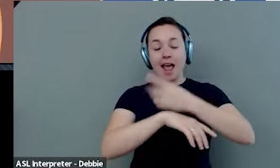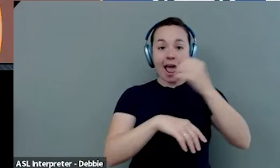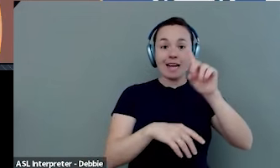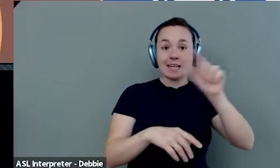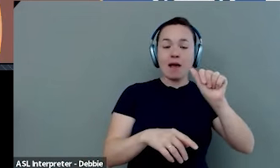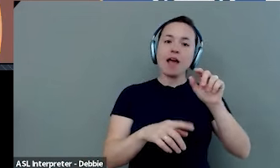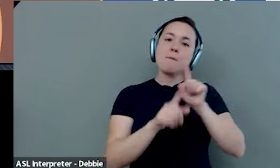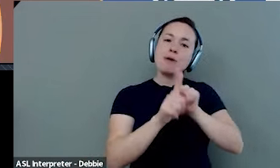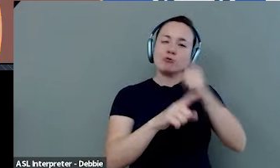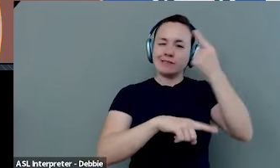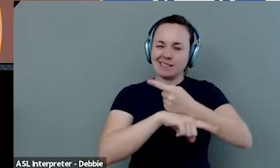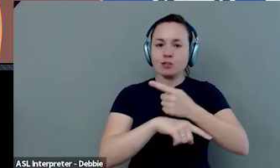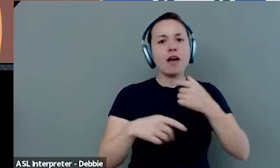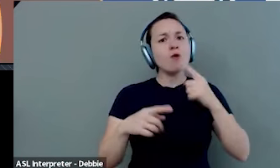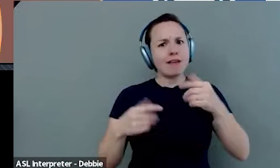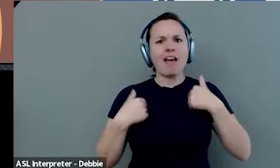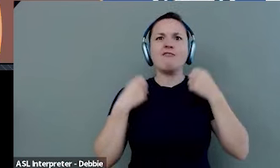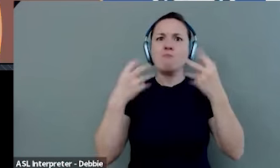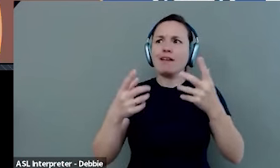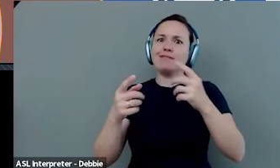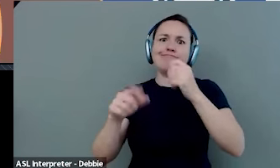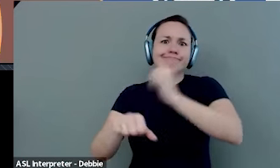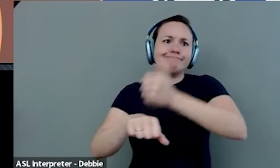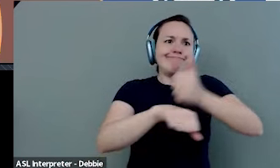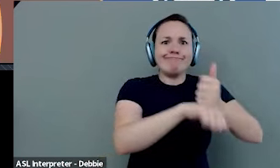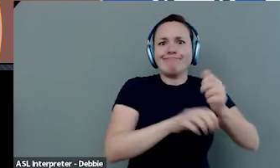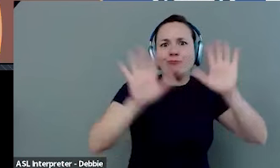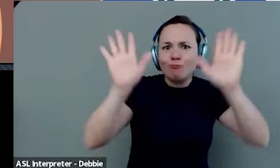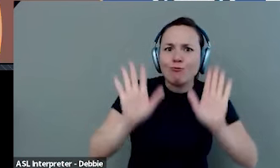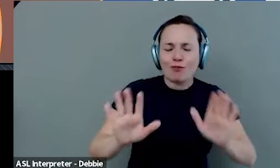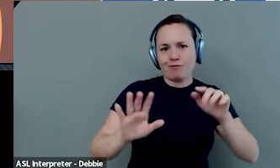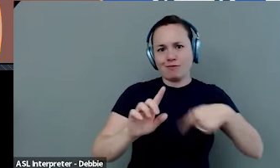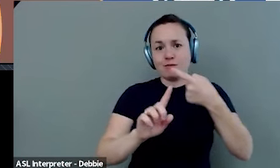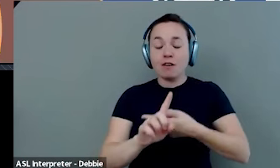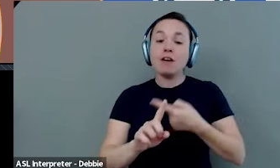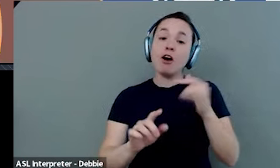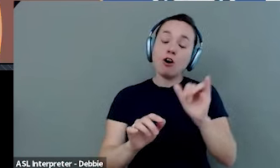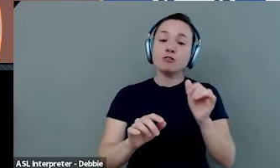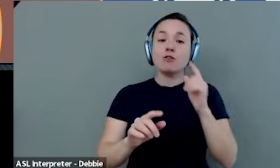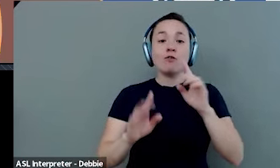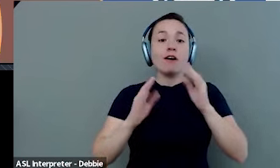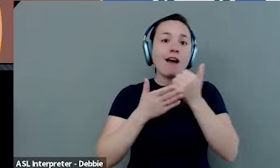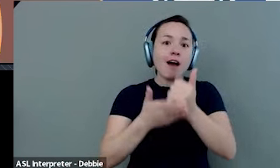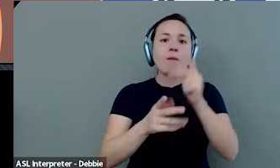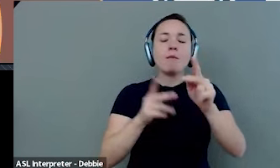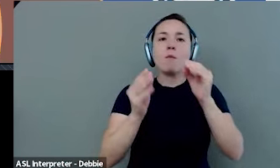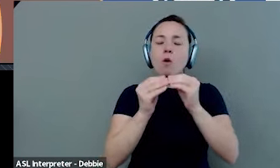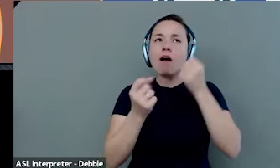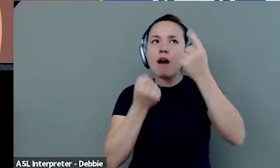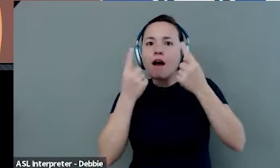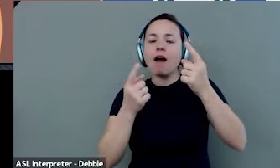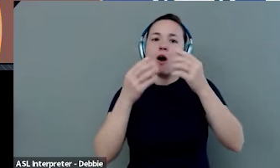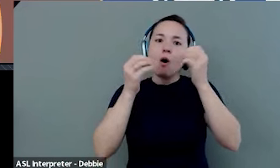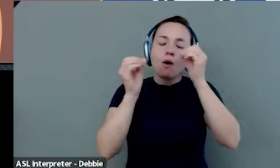lot of great initiatives going on in general around increasing awareness to disability matters and that disability is part